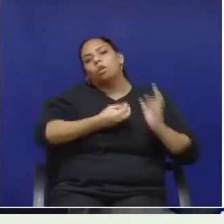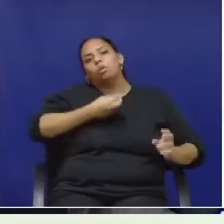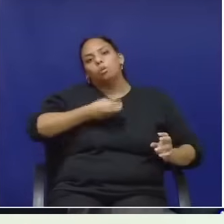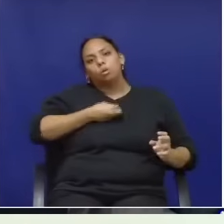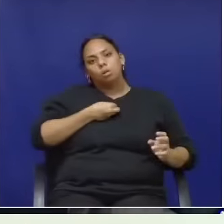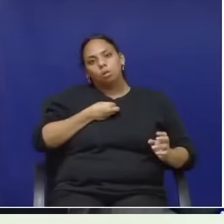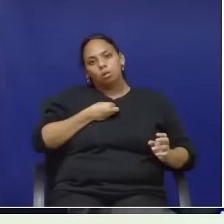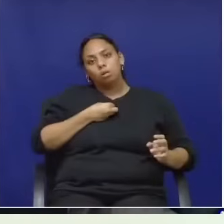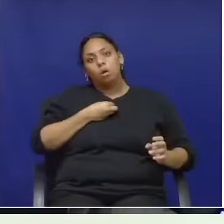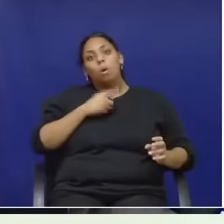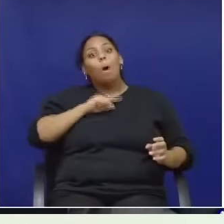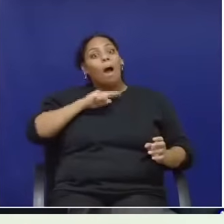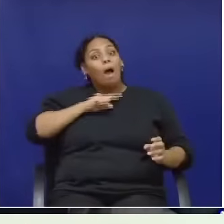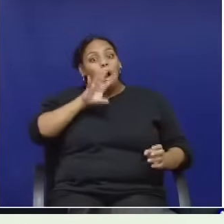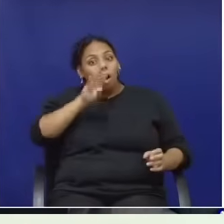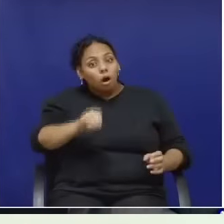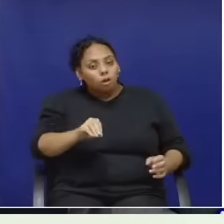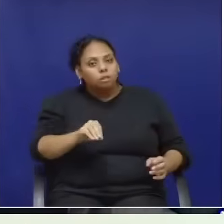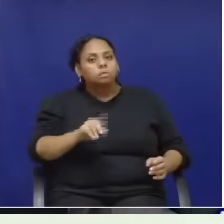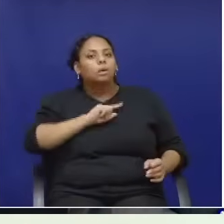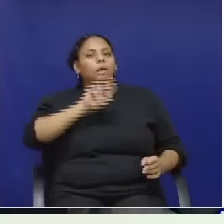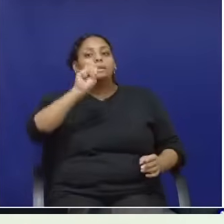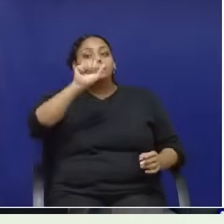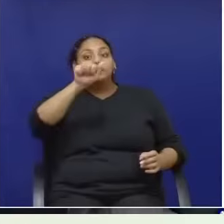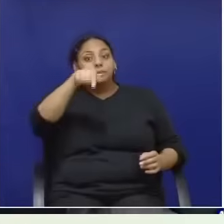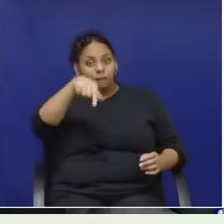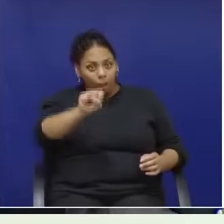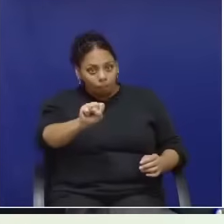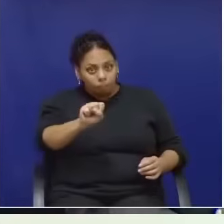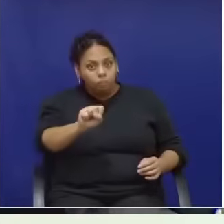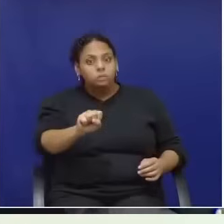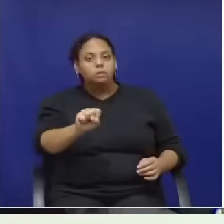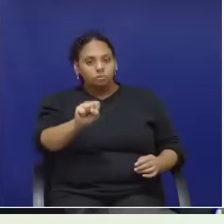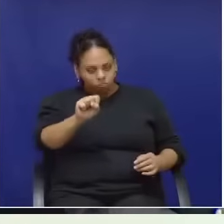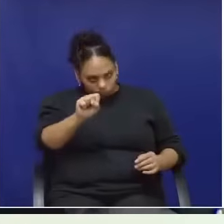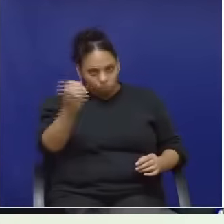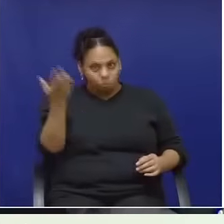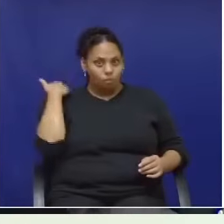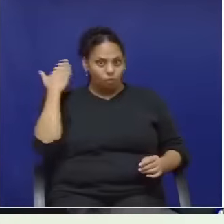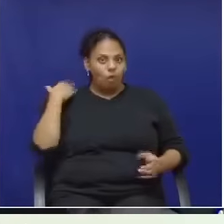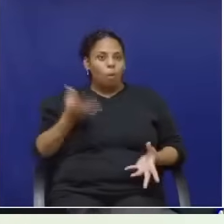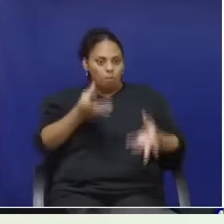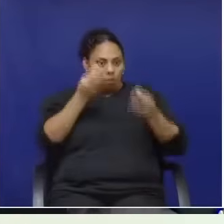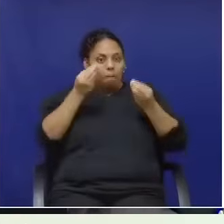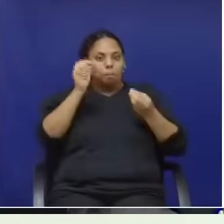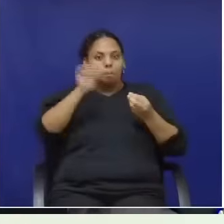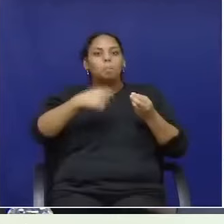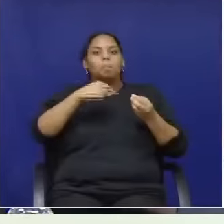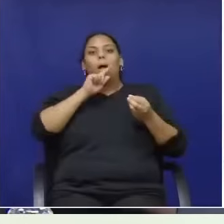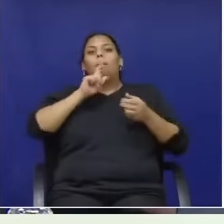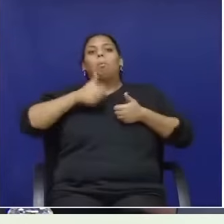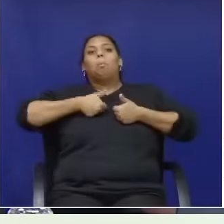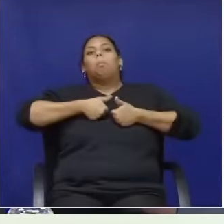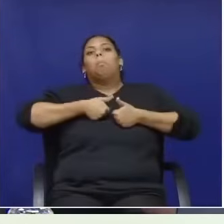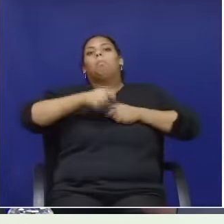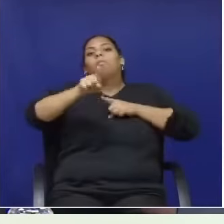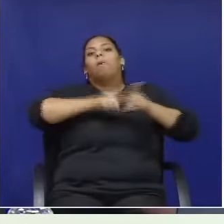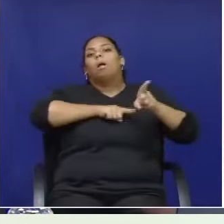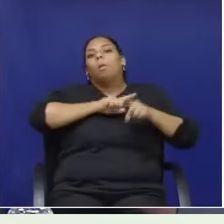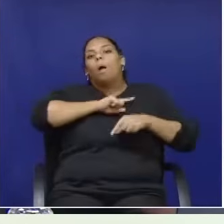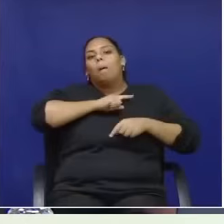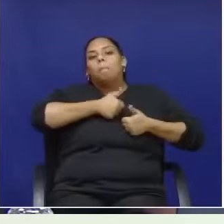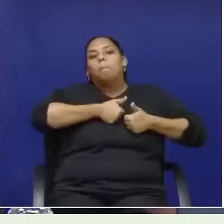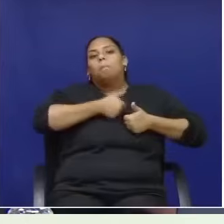And the reason why I ask is that SAPS has failed dismally in this regard in the past. I thank you. The Honourable Deputy